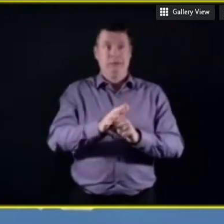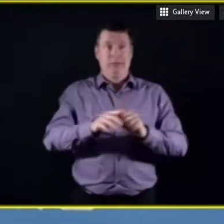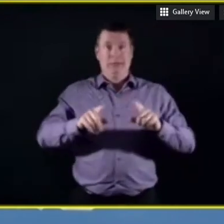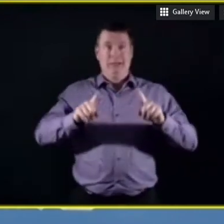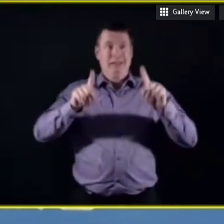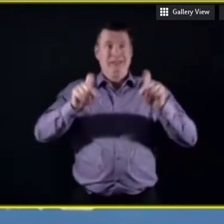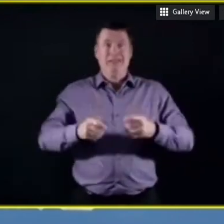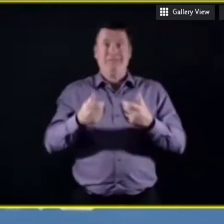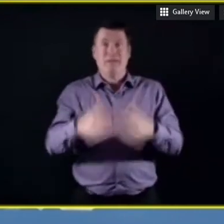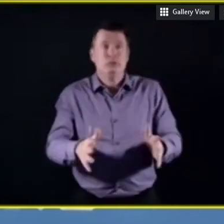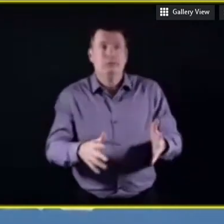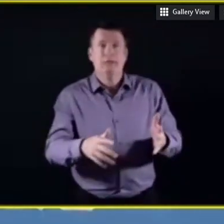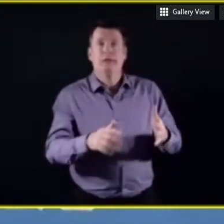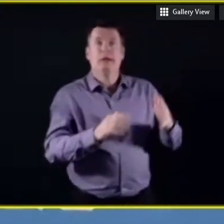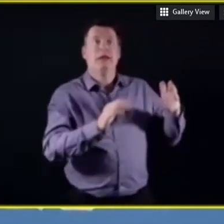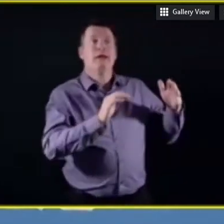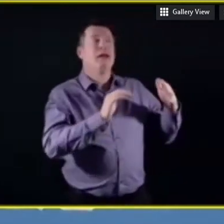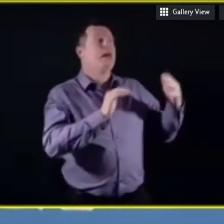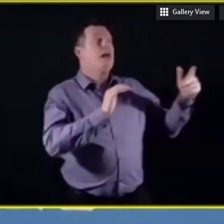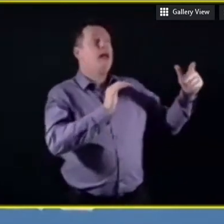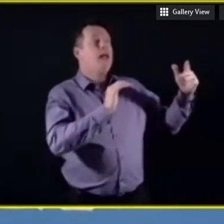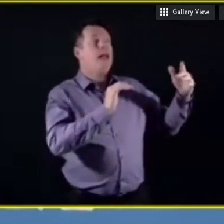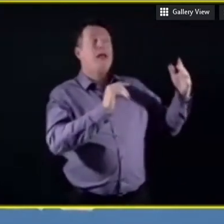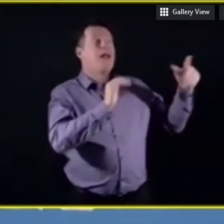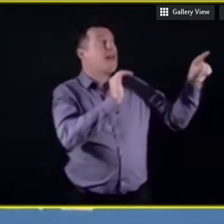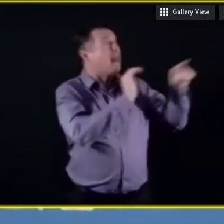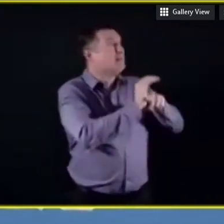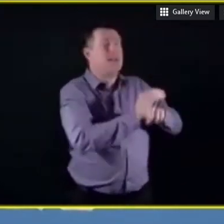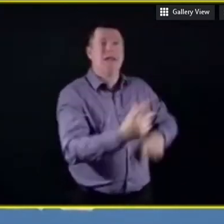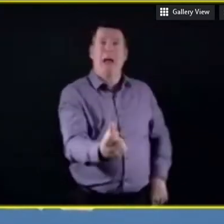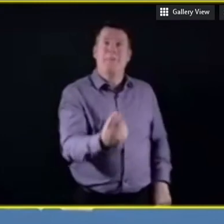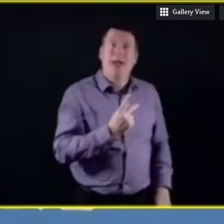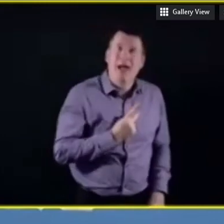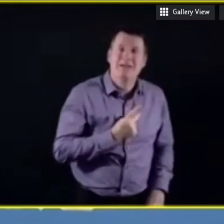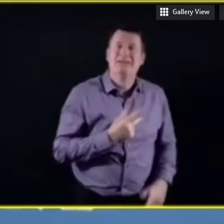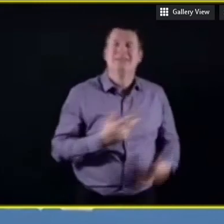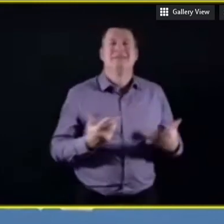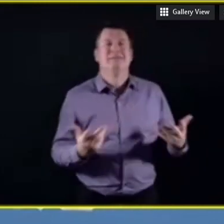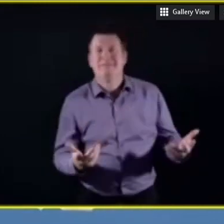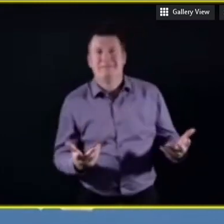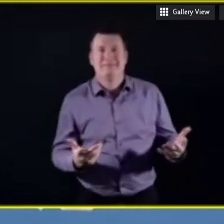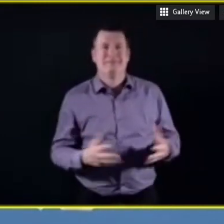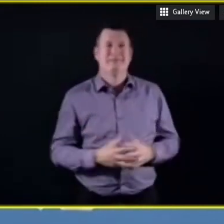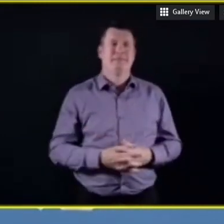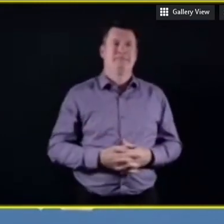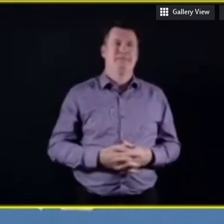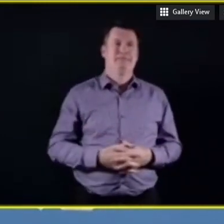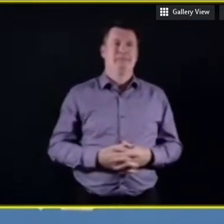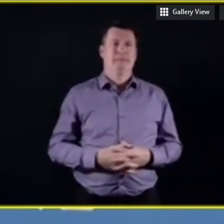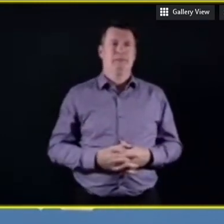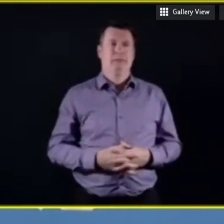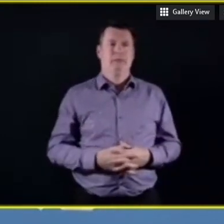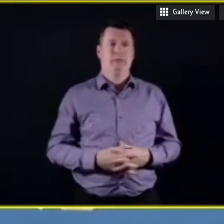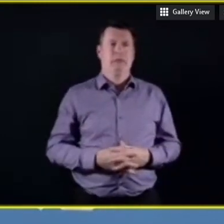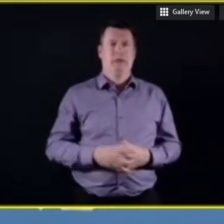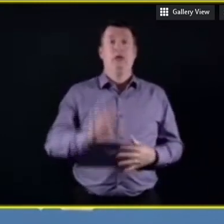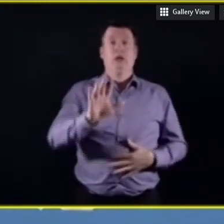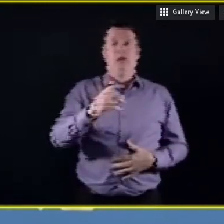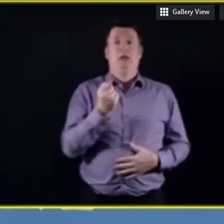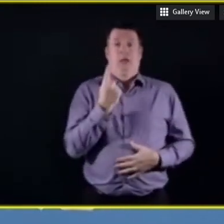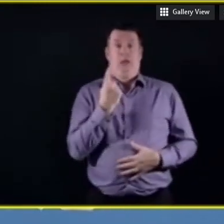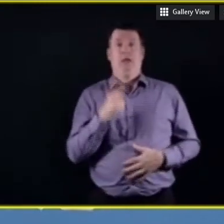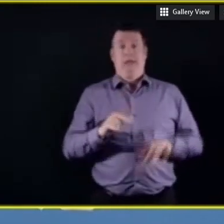being done by the state, for example, in some swabbing protocols where people just drive by in their car and get swabbed. My concern